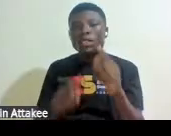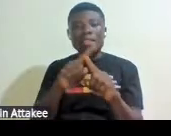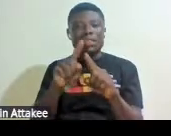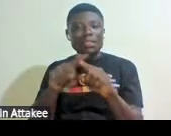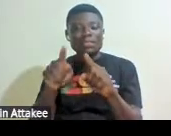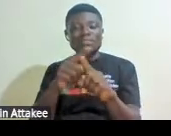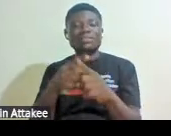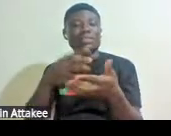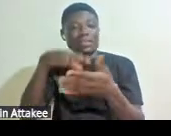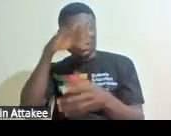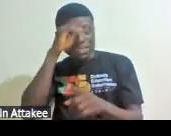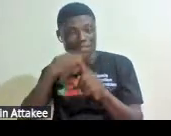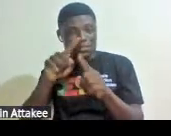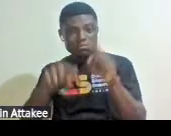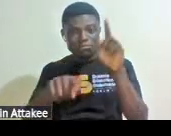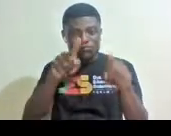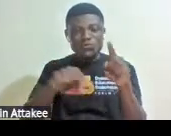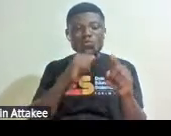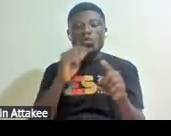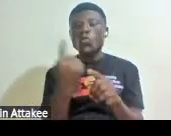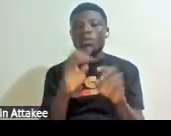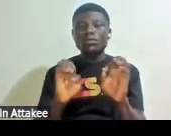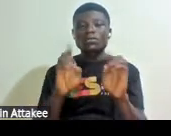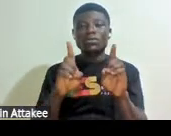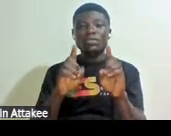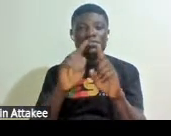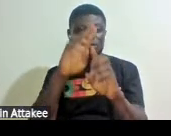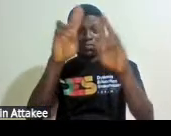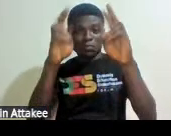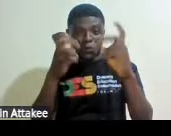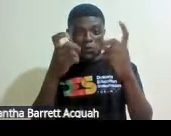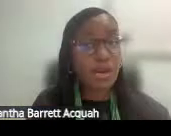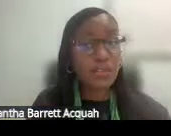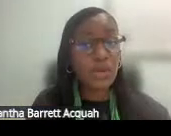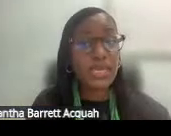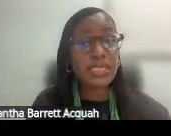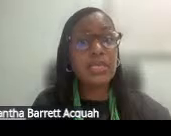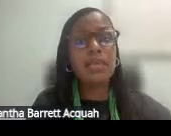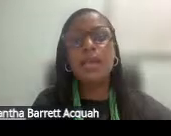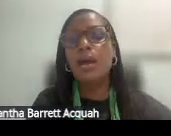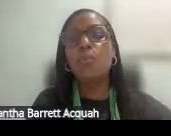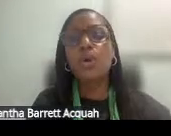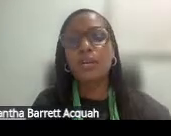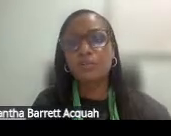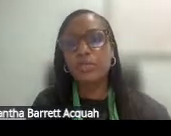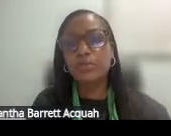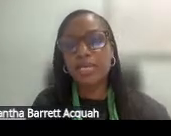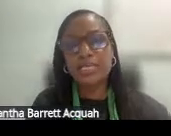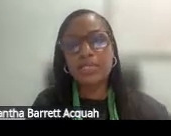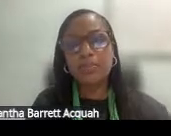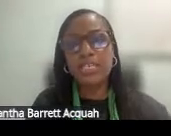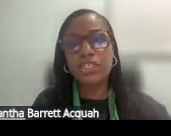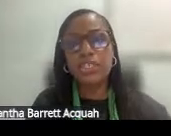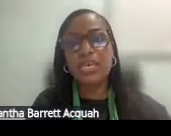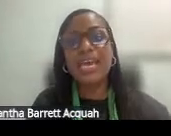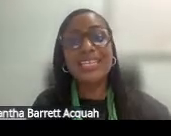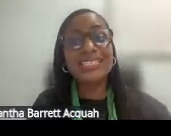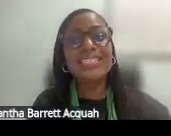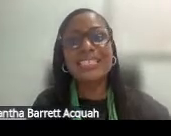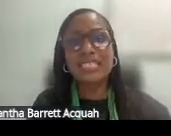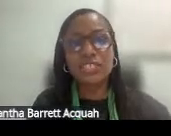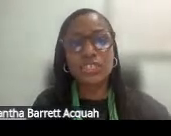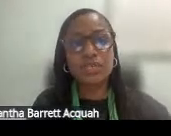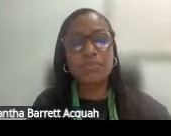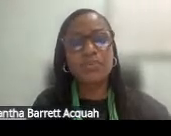an education issue. When unsupported, they affect career pathways, workforce participation,